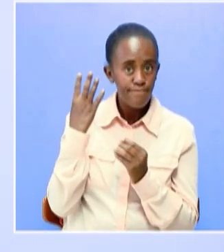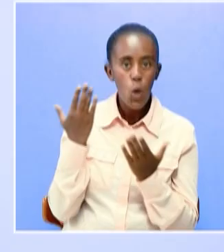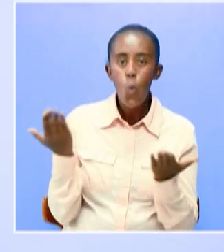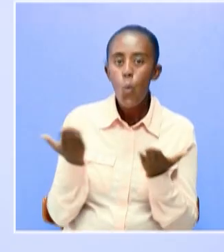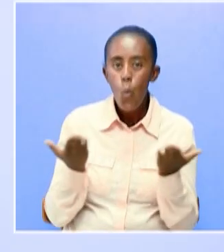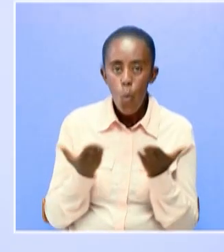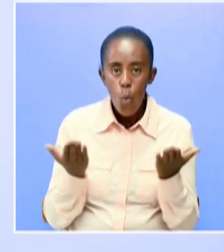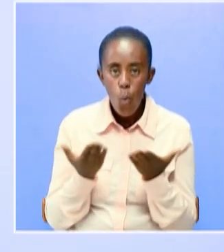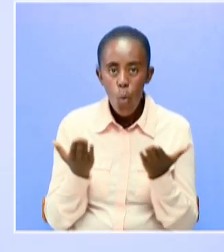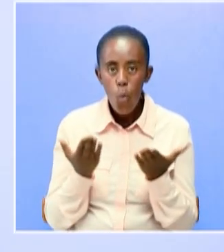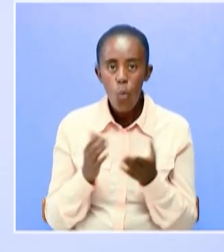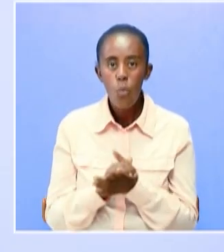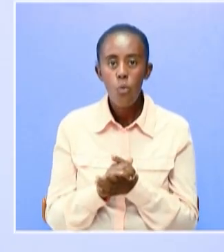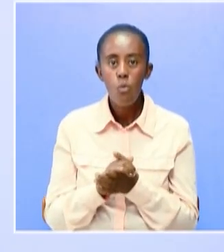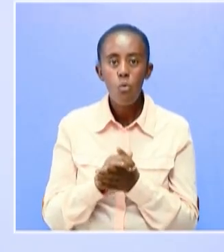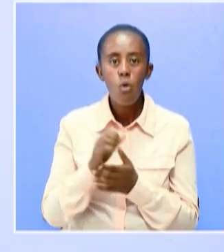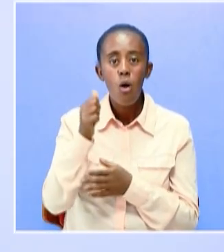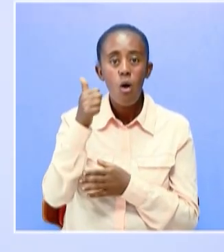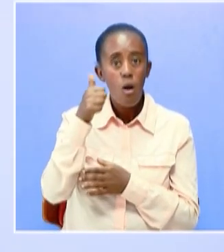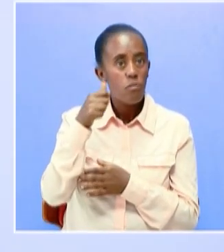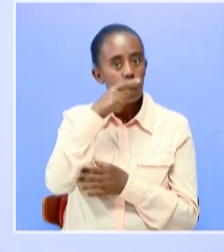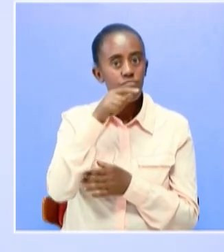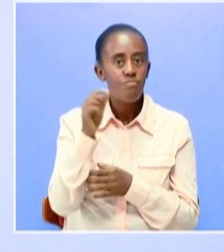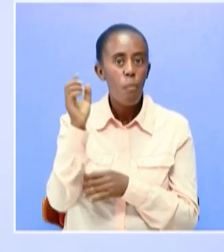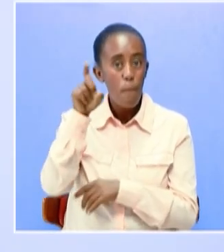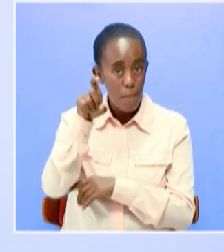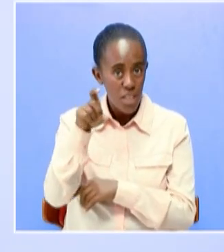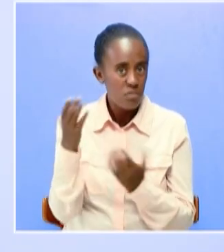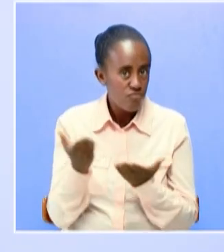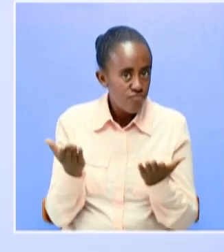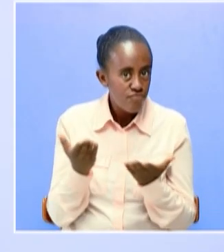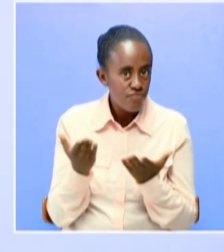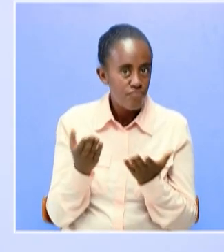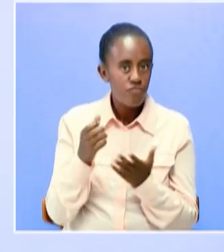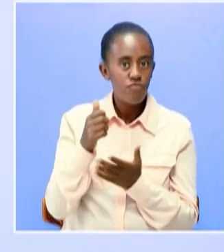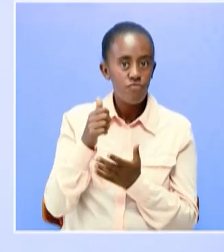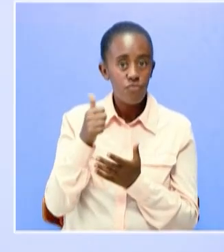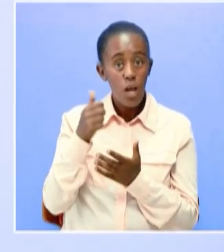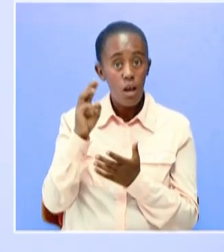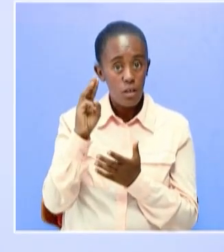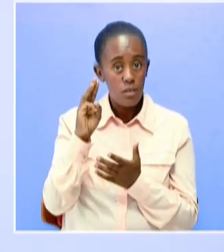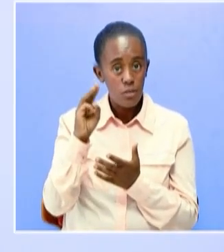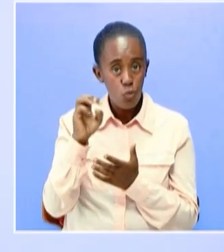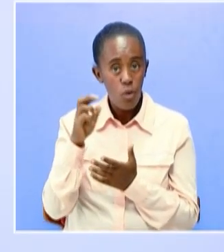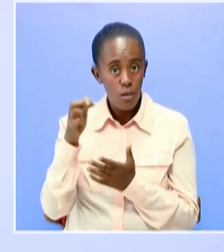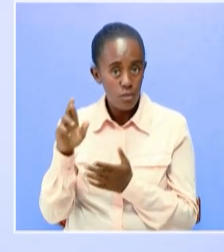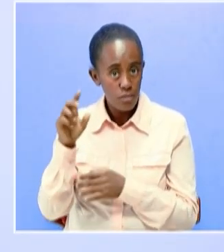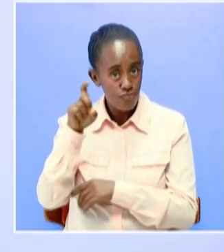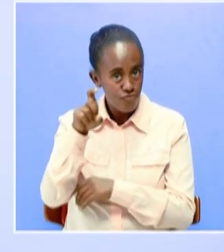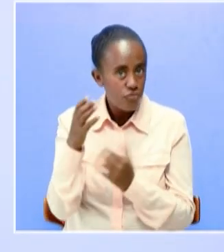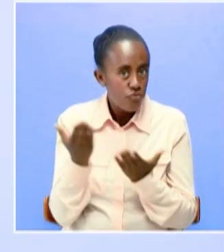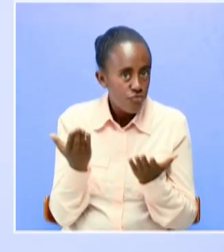where Anwar Masjid is, you can say, where is Anwar Masjid?